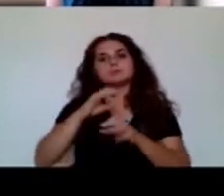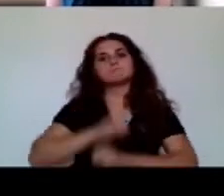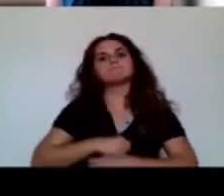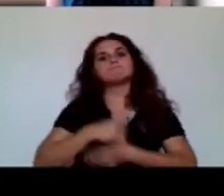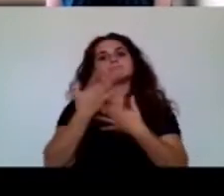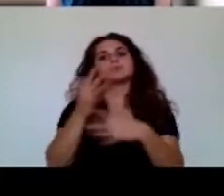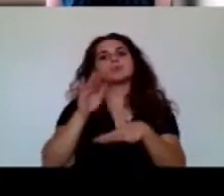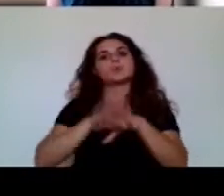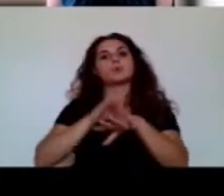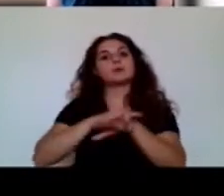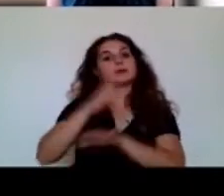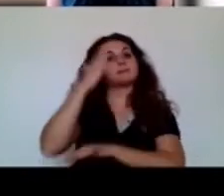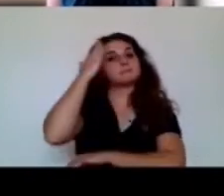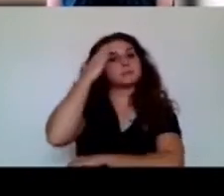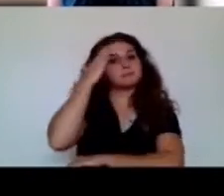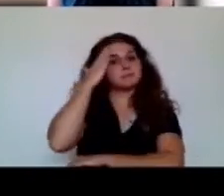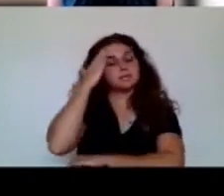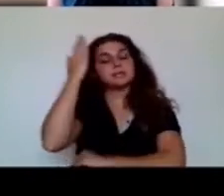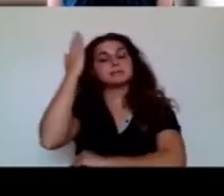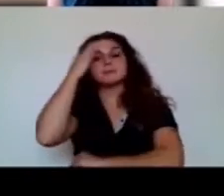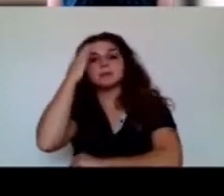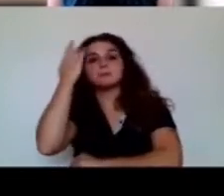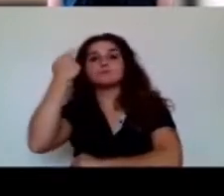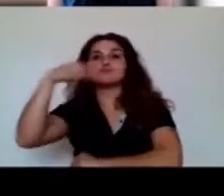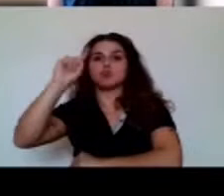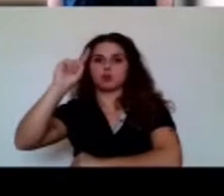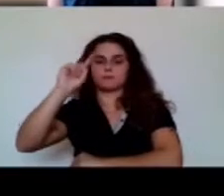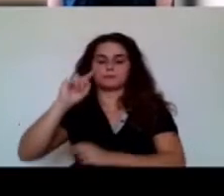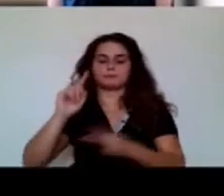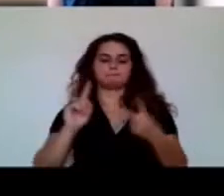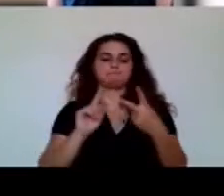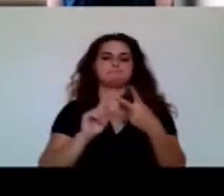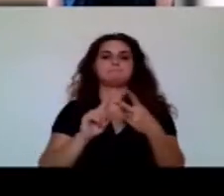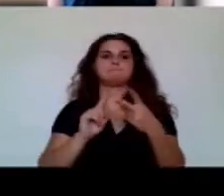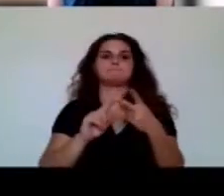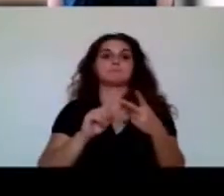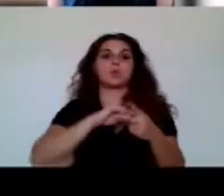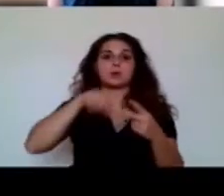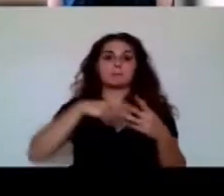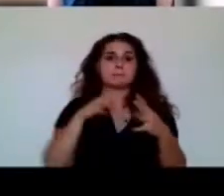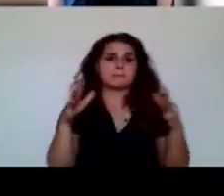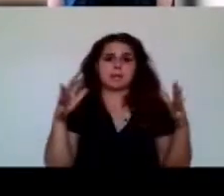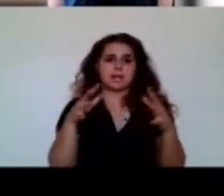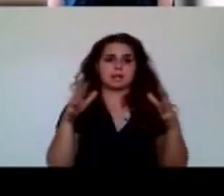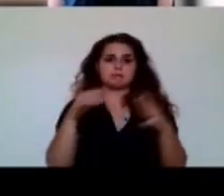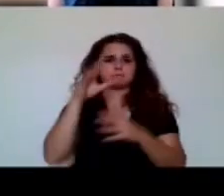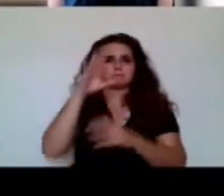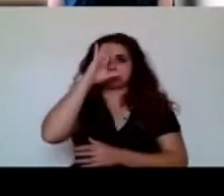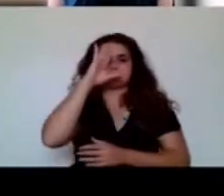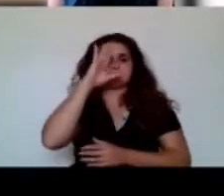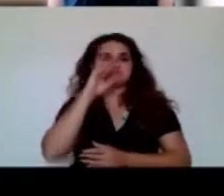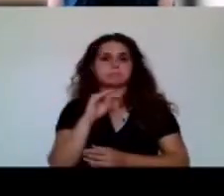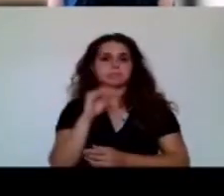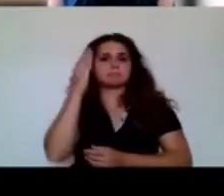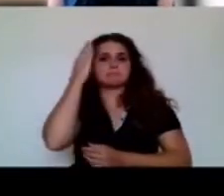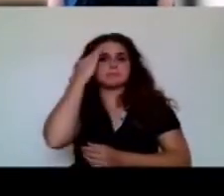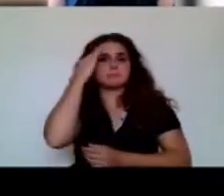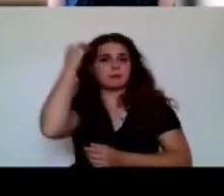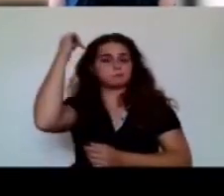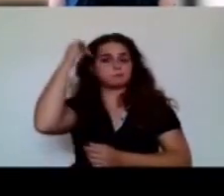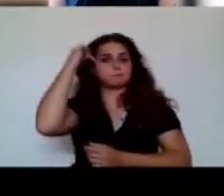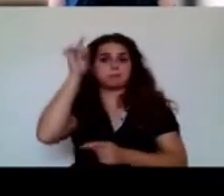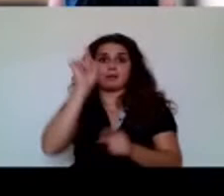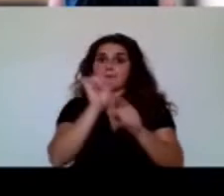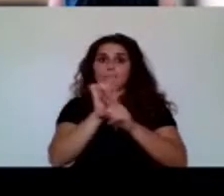implicit and explicit processes. We're often not aware of our brain's implicit assumptions, even when they're